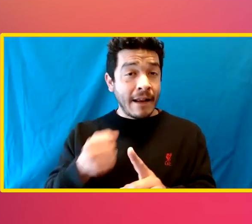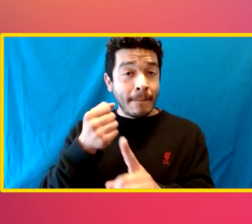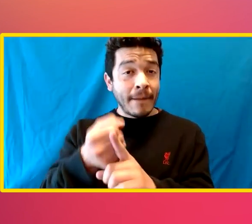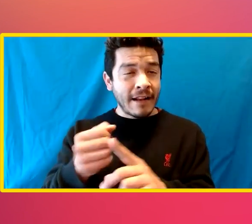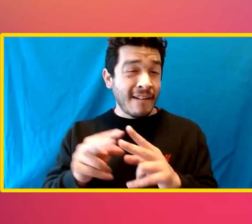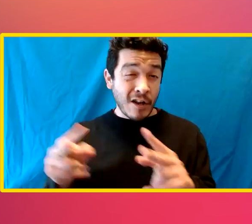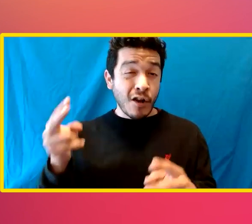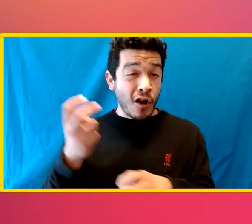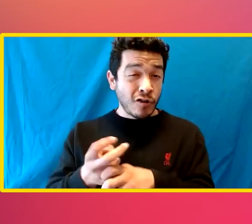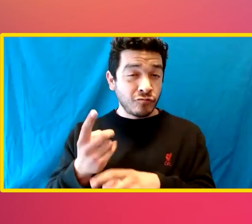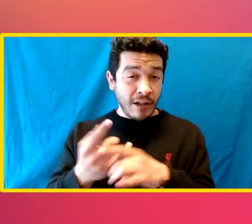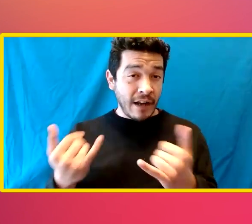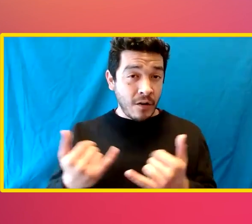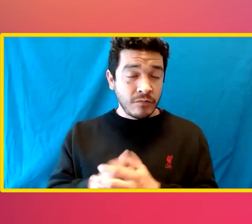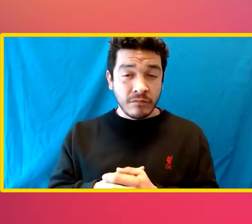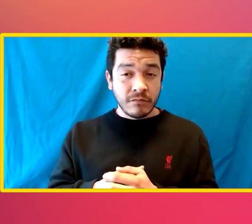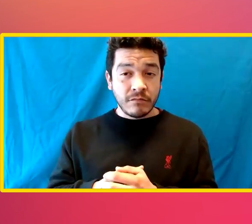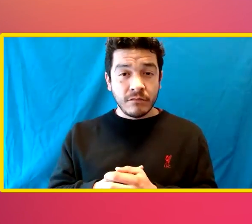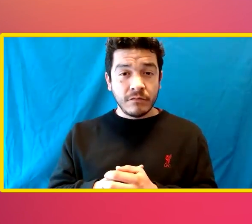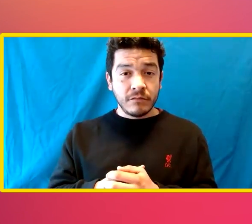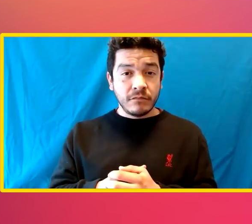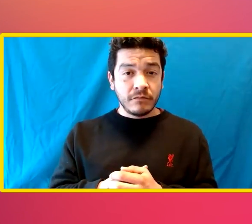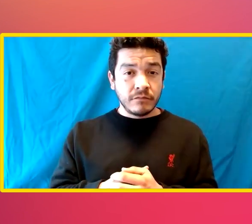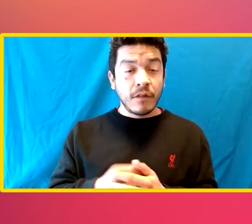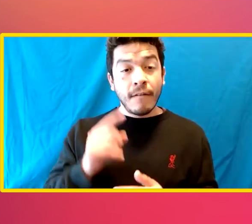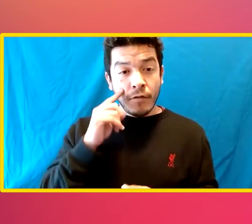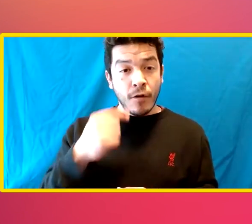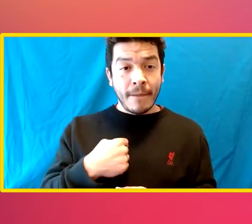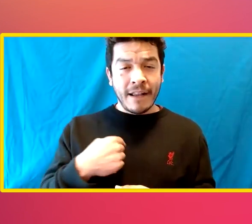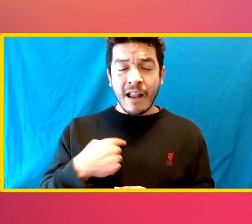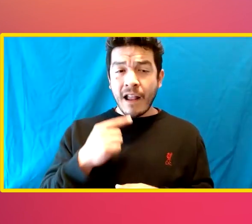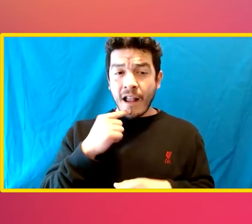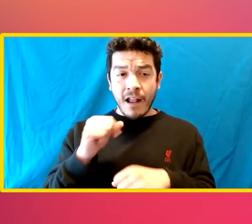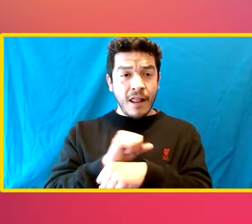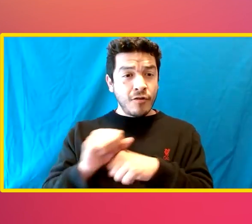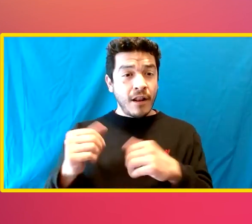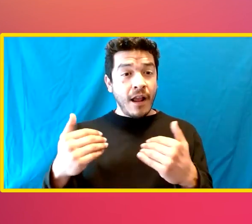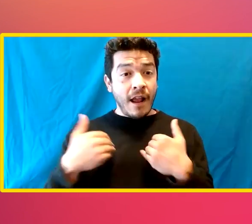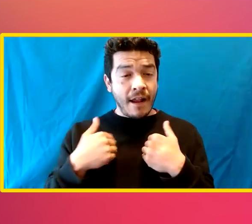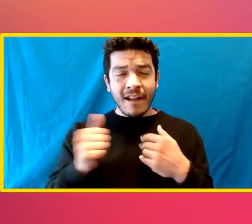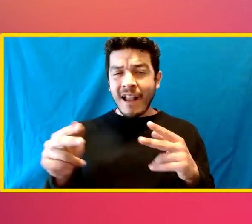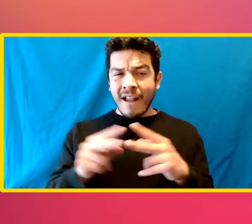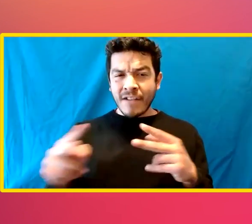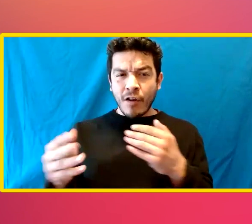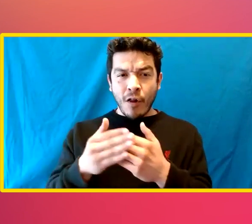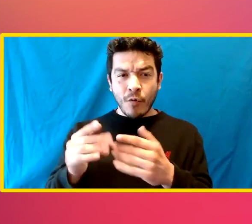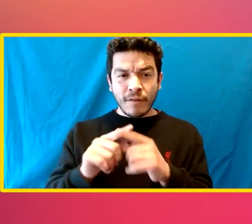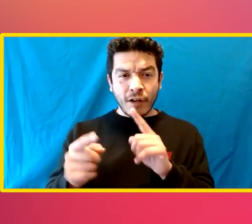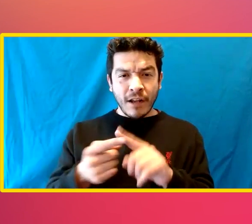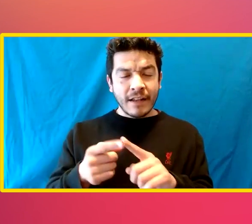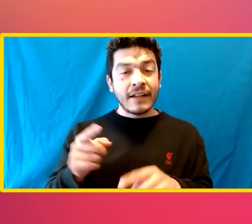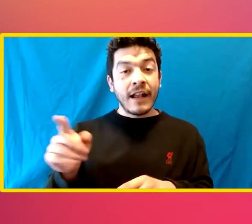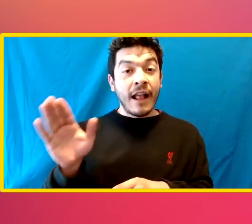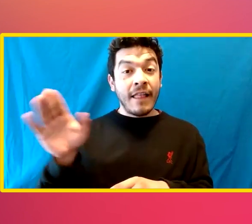impacted very harsh right now, right? So for me, like I literally have a very close friend. They